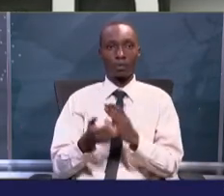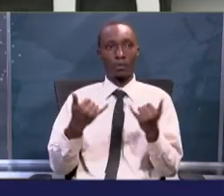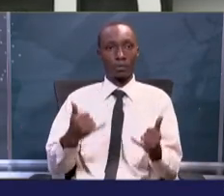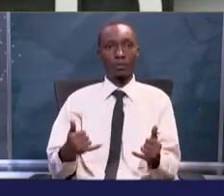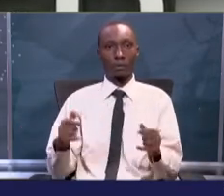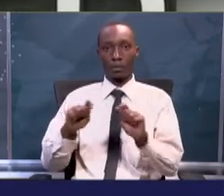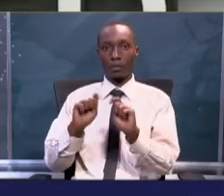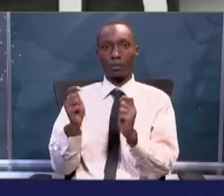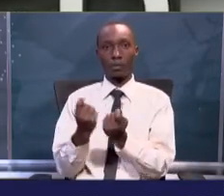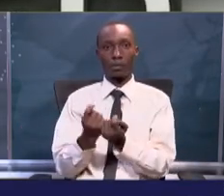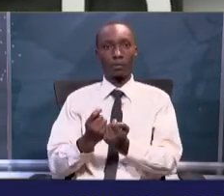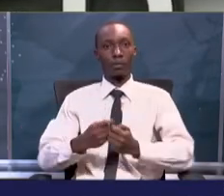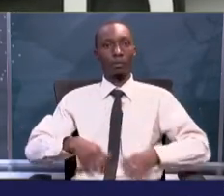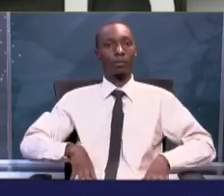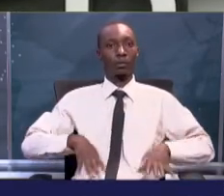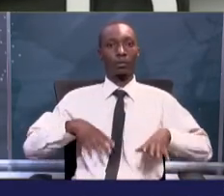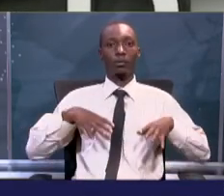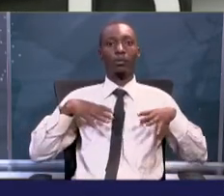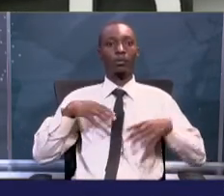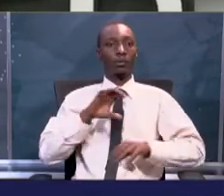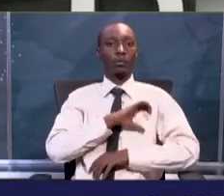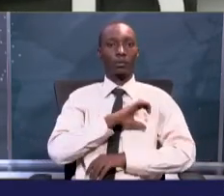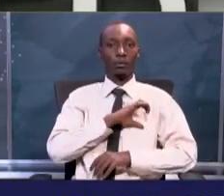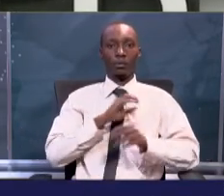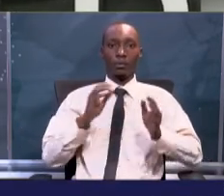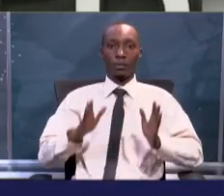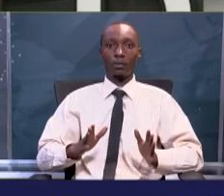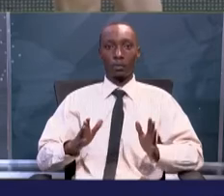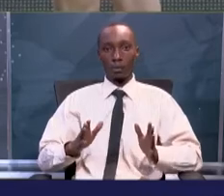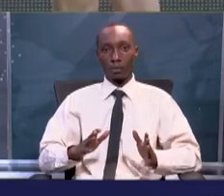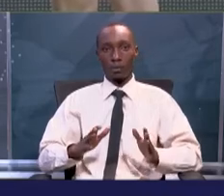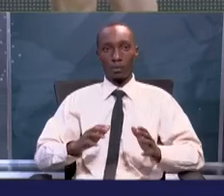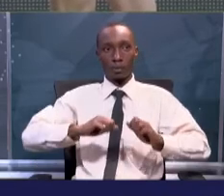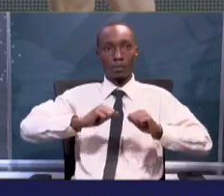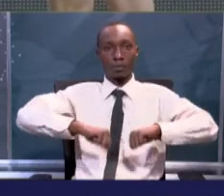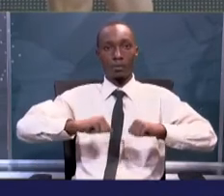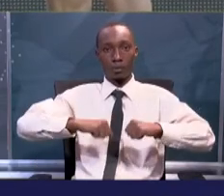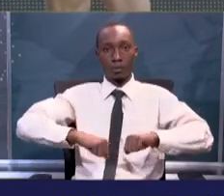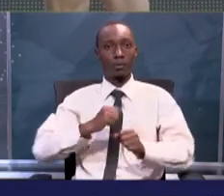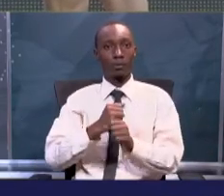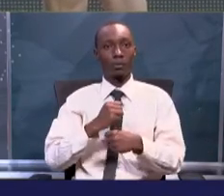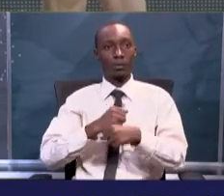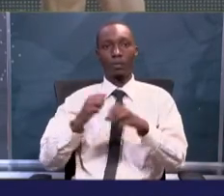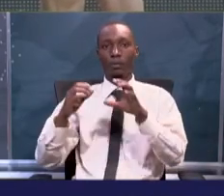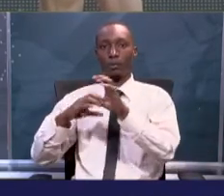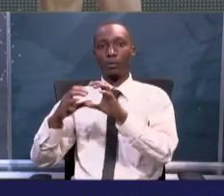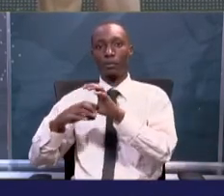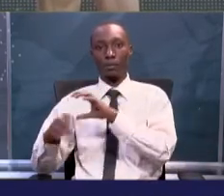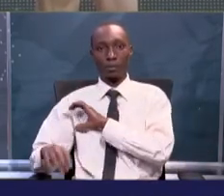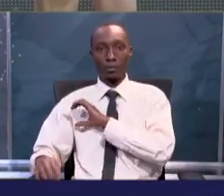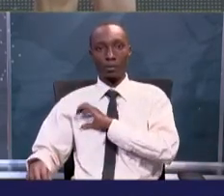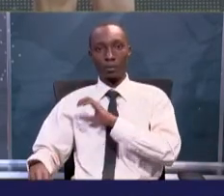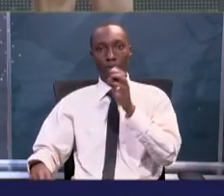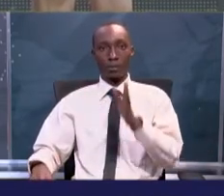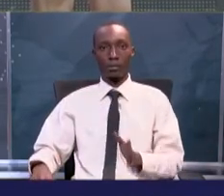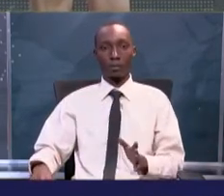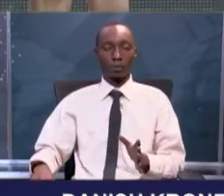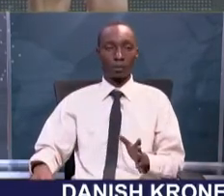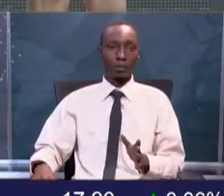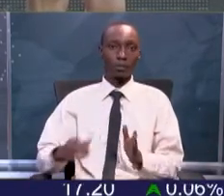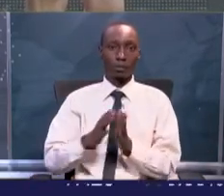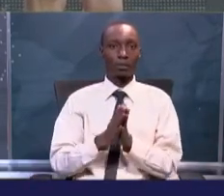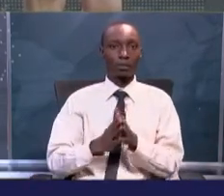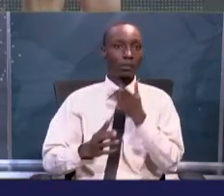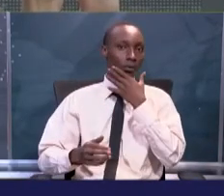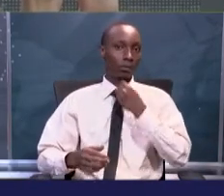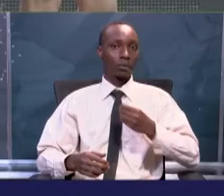Premier League's wealthiest owners, with a deal dwarfing that of Chelsea owner Roman Abramovich and